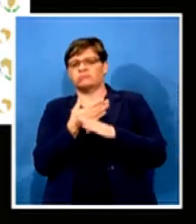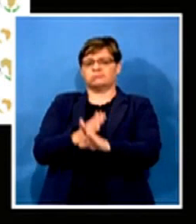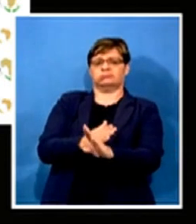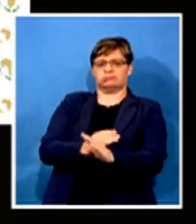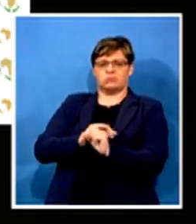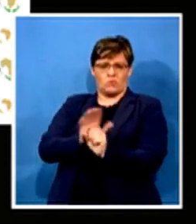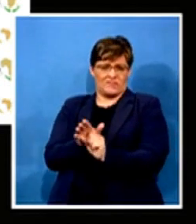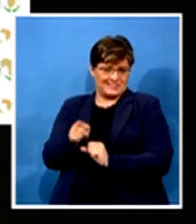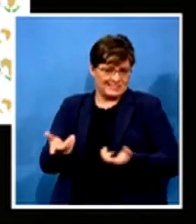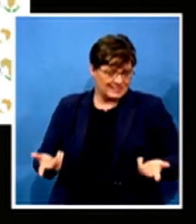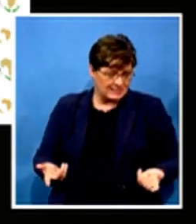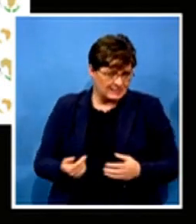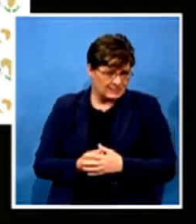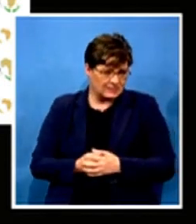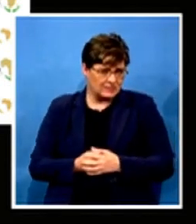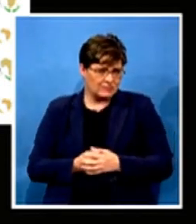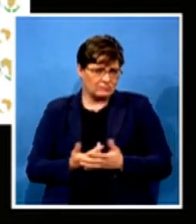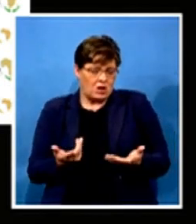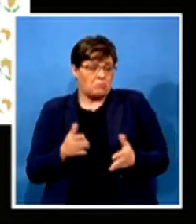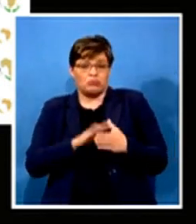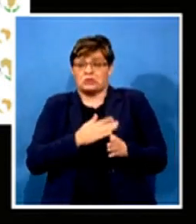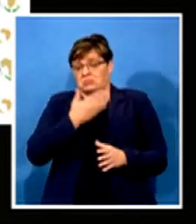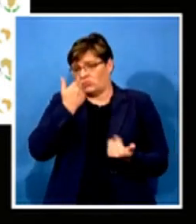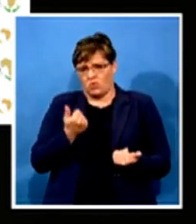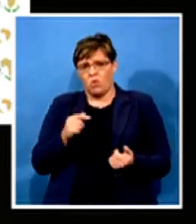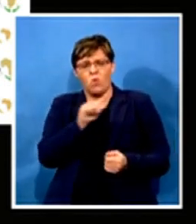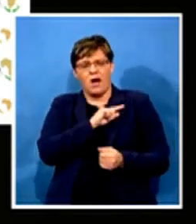for whatever reason, because of some kind of